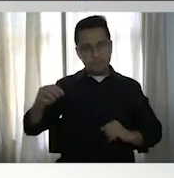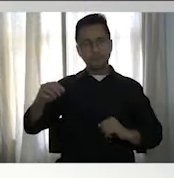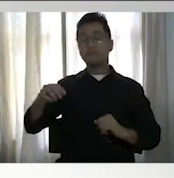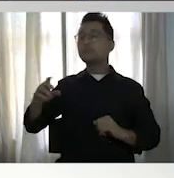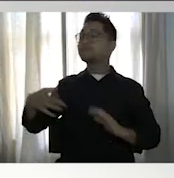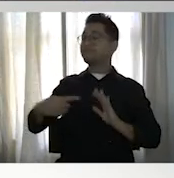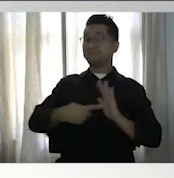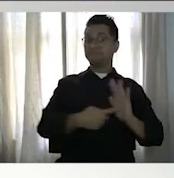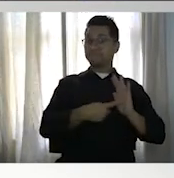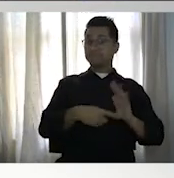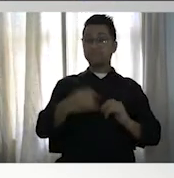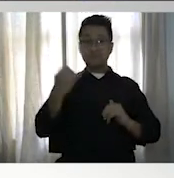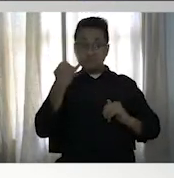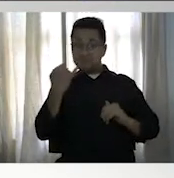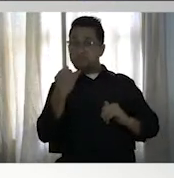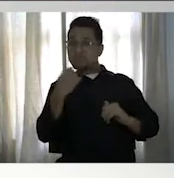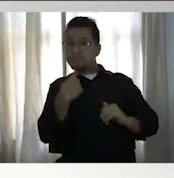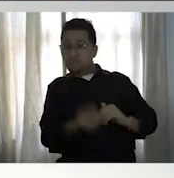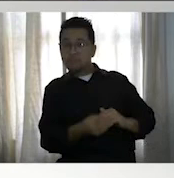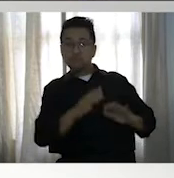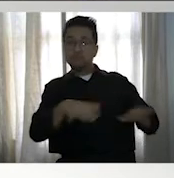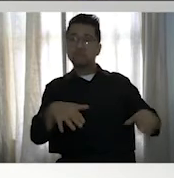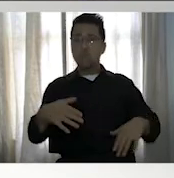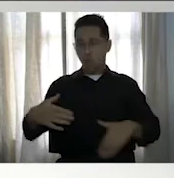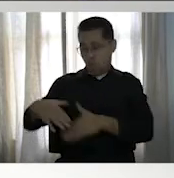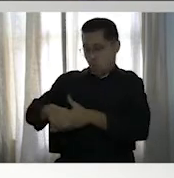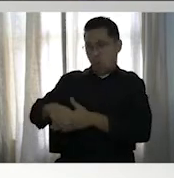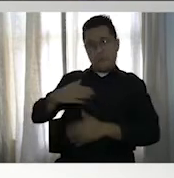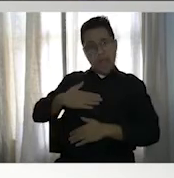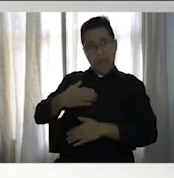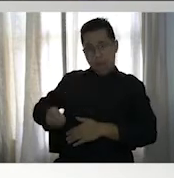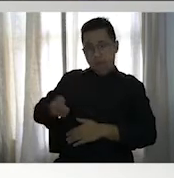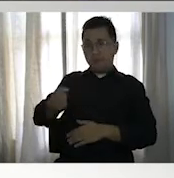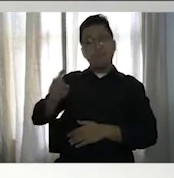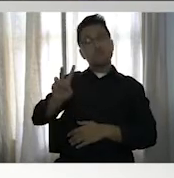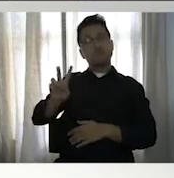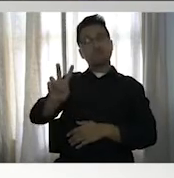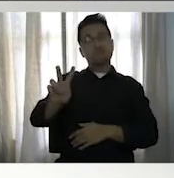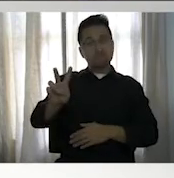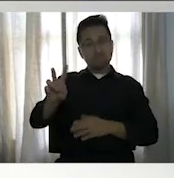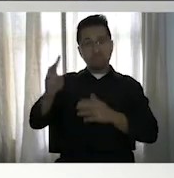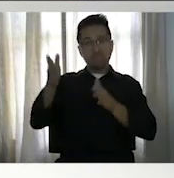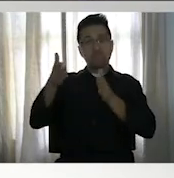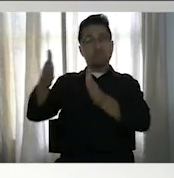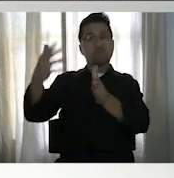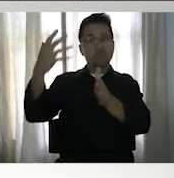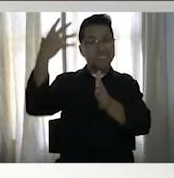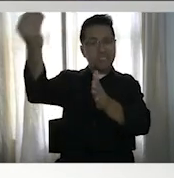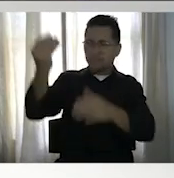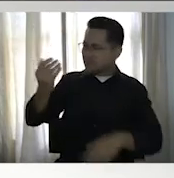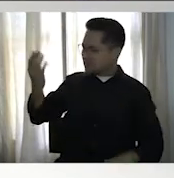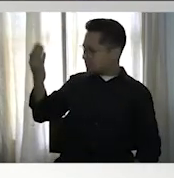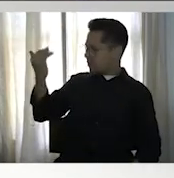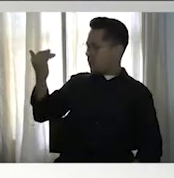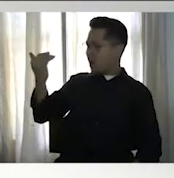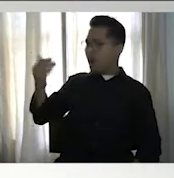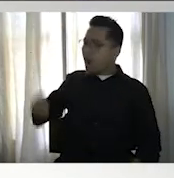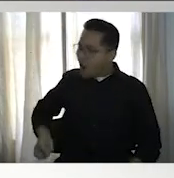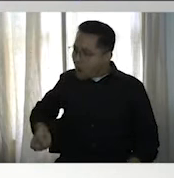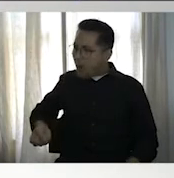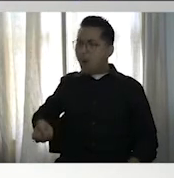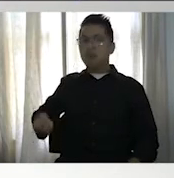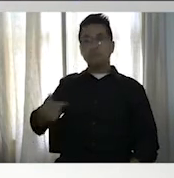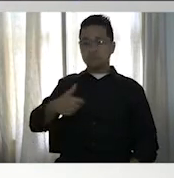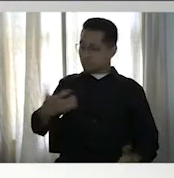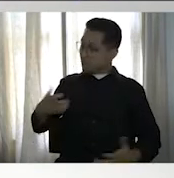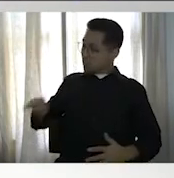for example, when you say to your child, hold my hand when you're crossing the street, why hold my hand? Hold my hand,